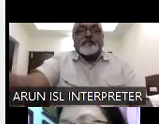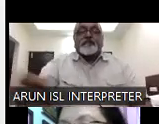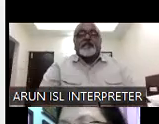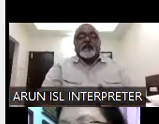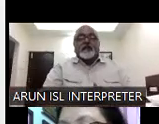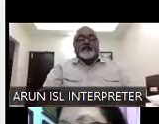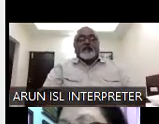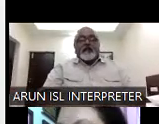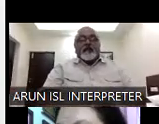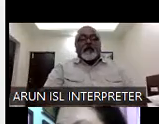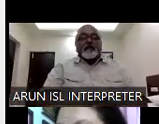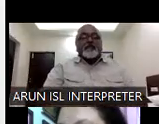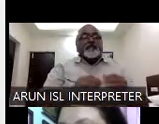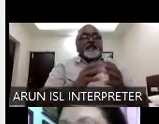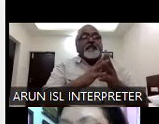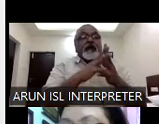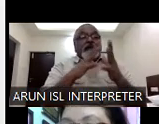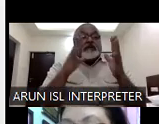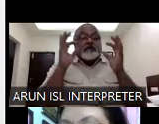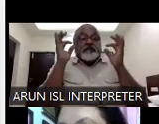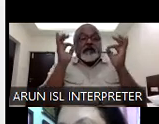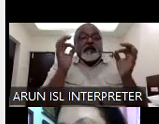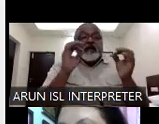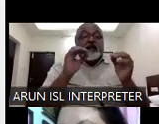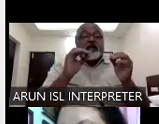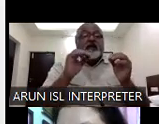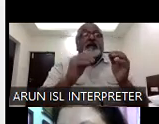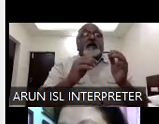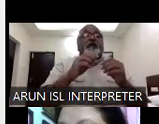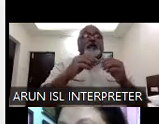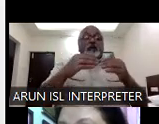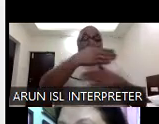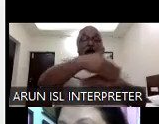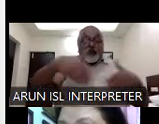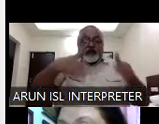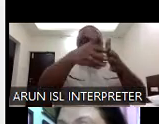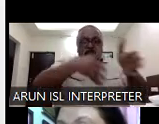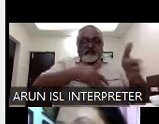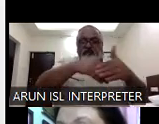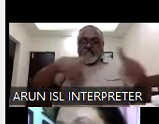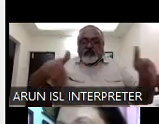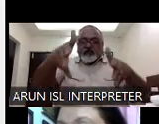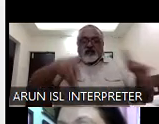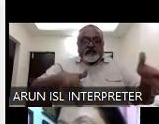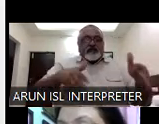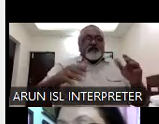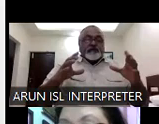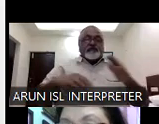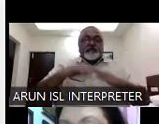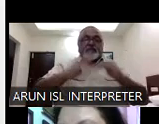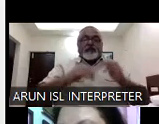largely, these boundaries which are being constructed by the society between disabled